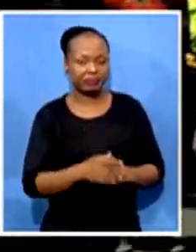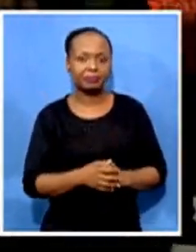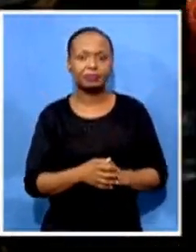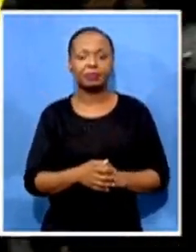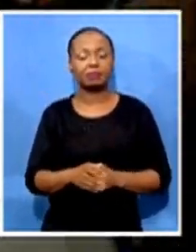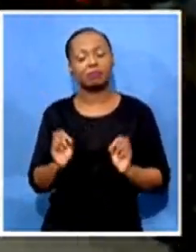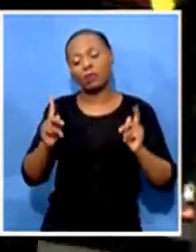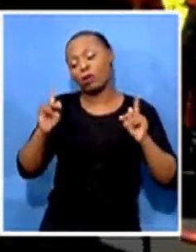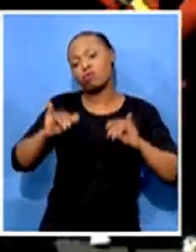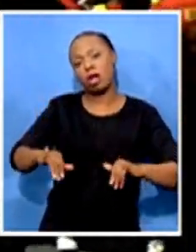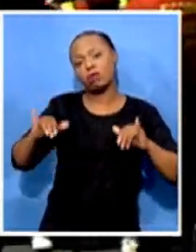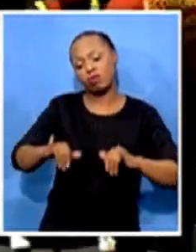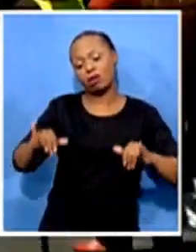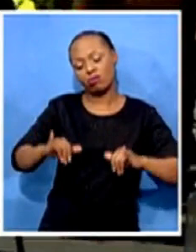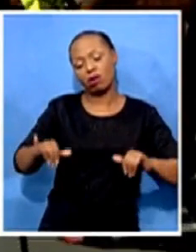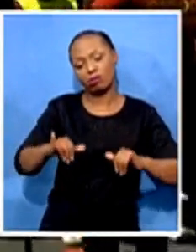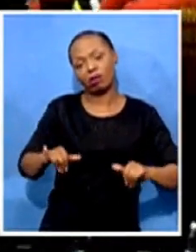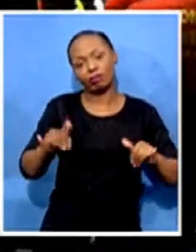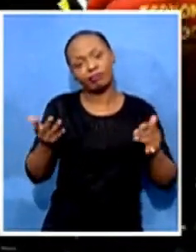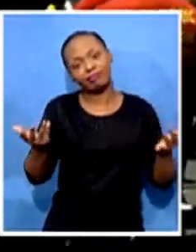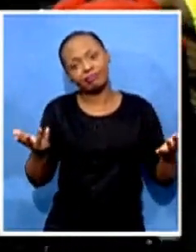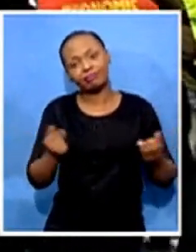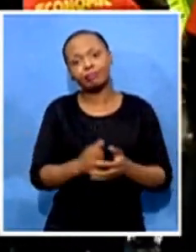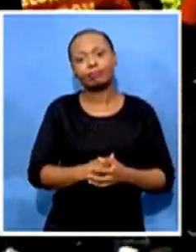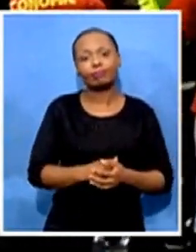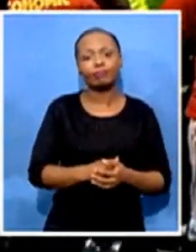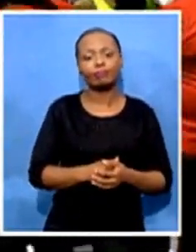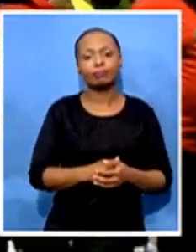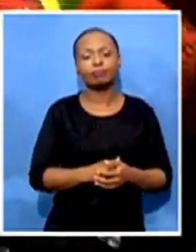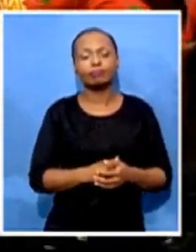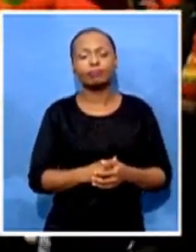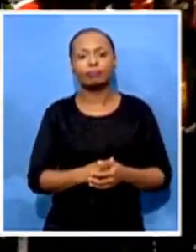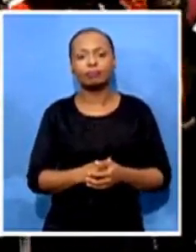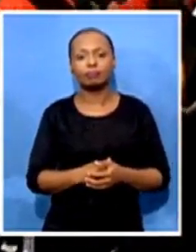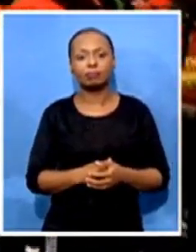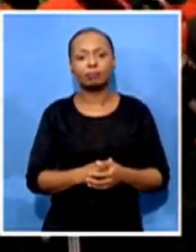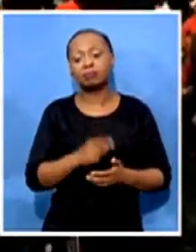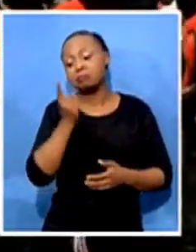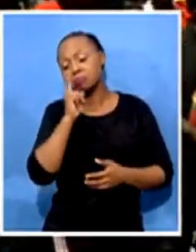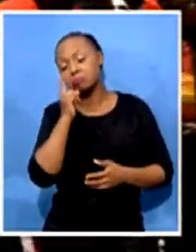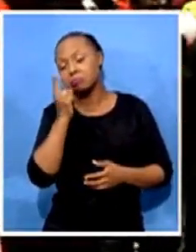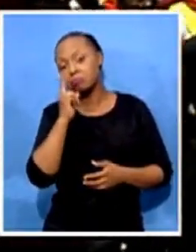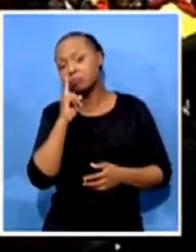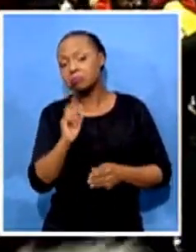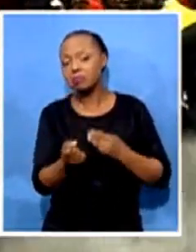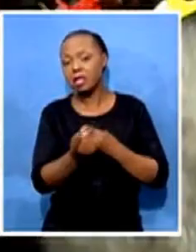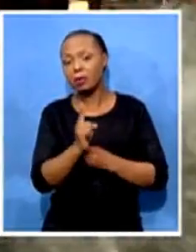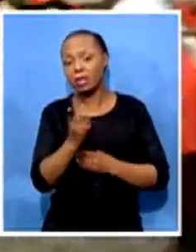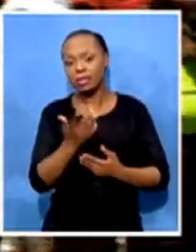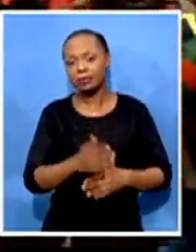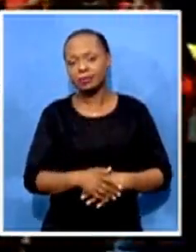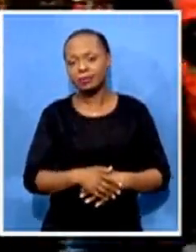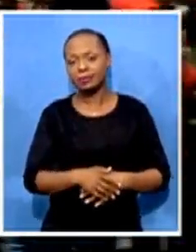ticks down to 12 o'clock what indeed will happen. Let me just try and see whether we can get any further